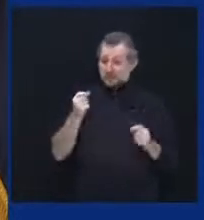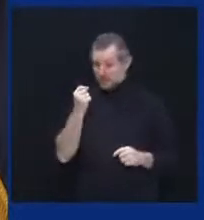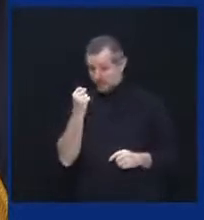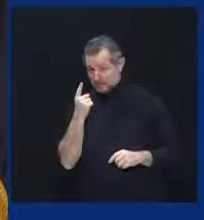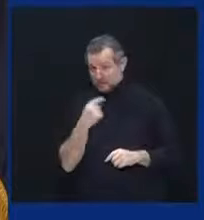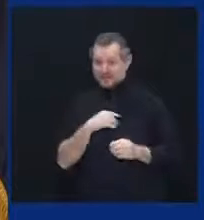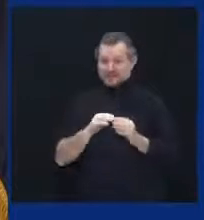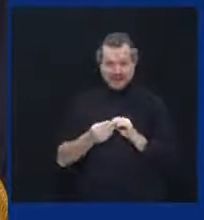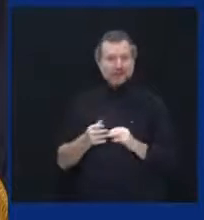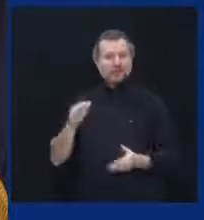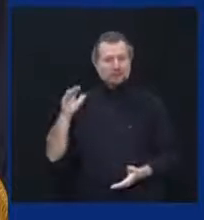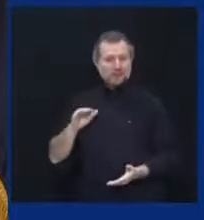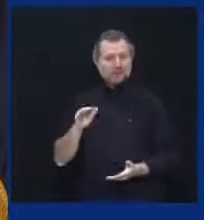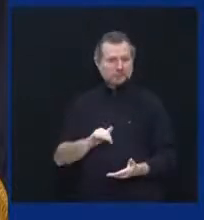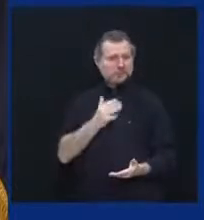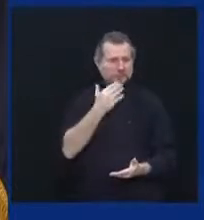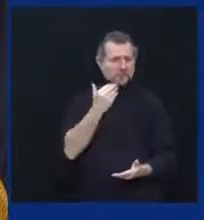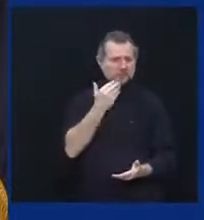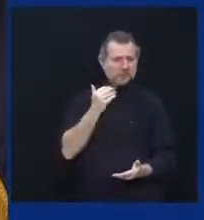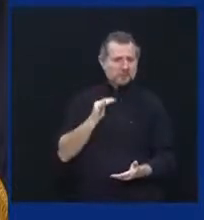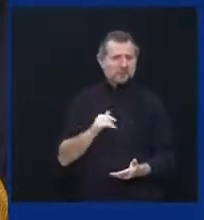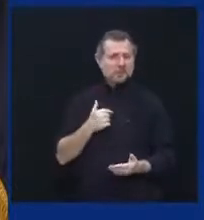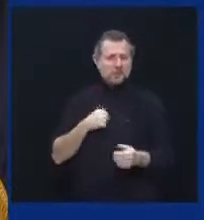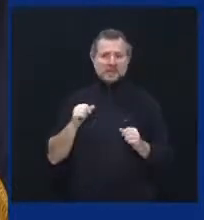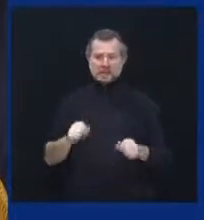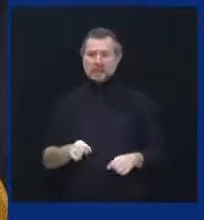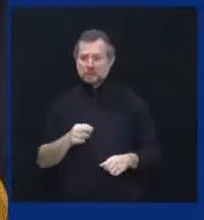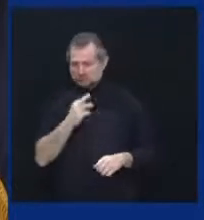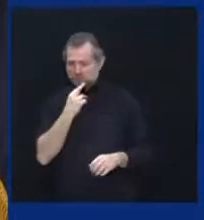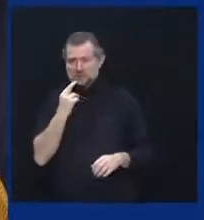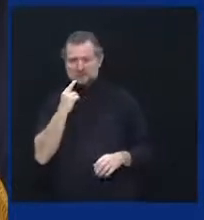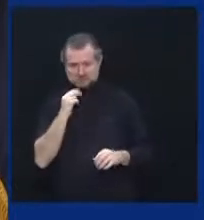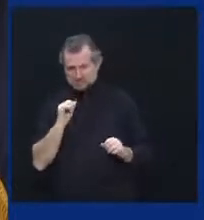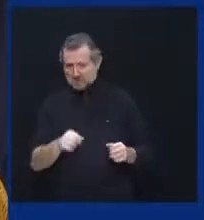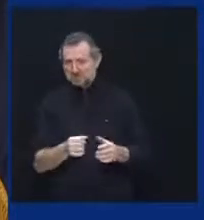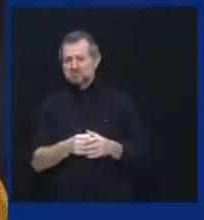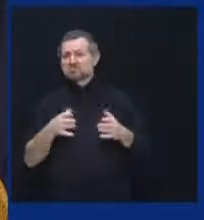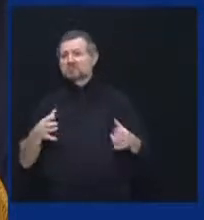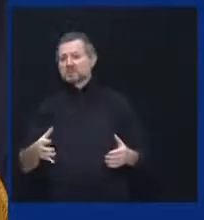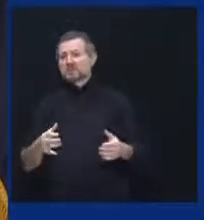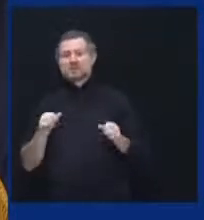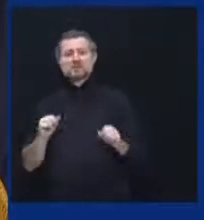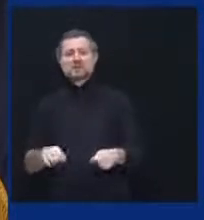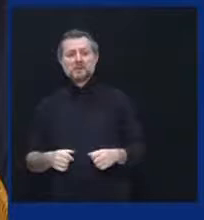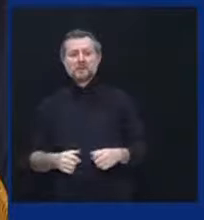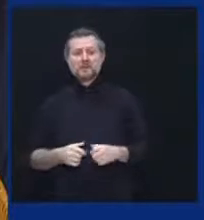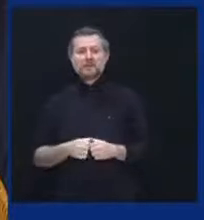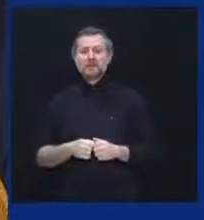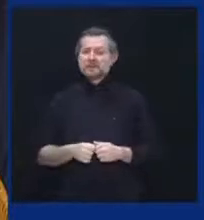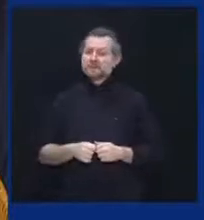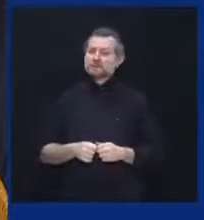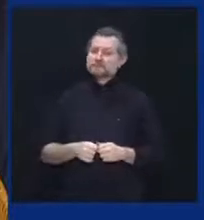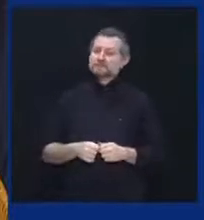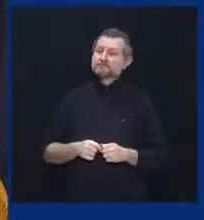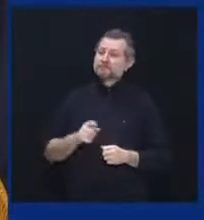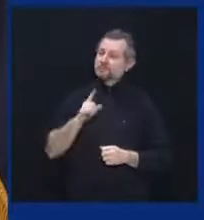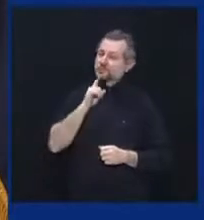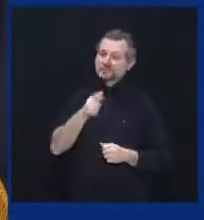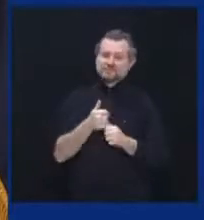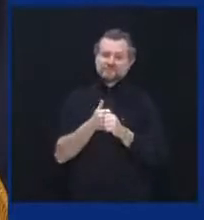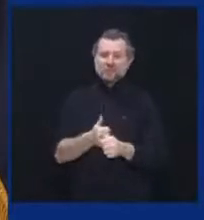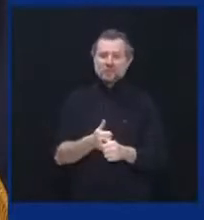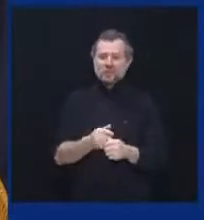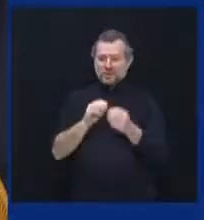continue to get better, then we will continue to increase the numbers, right? It's an